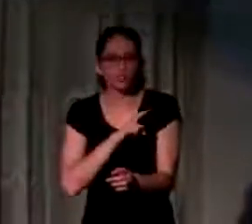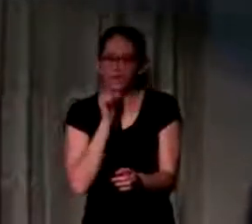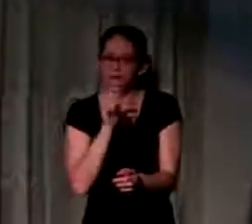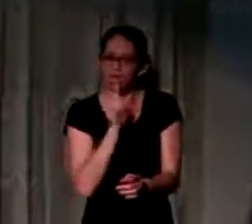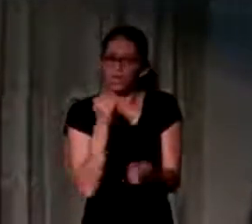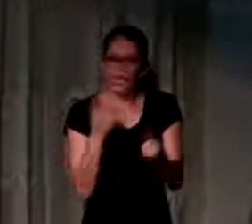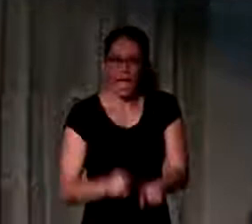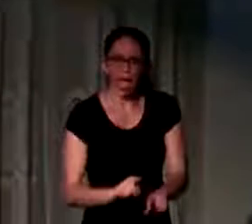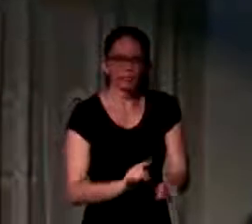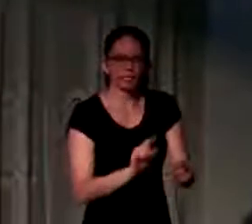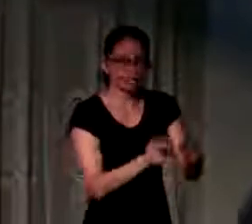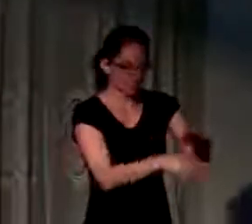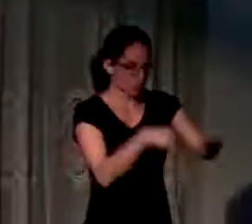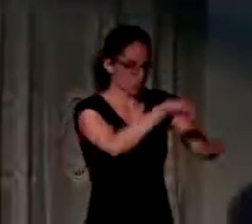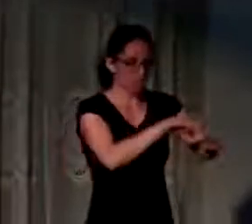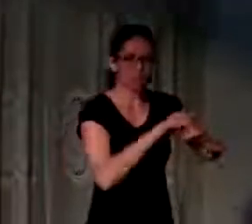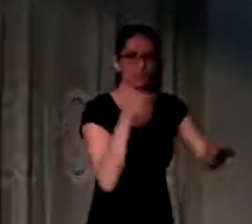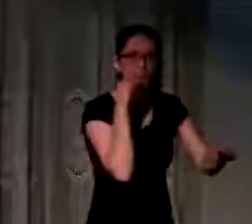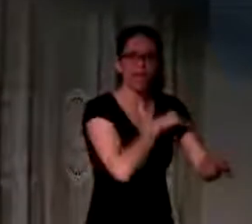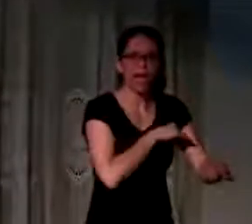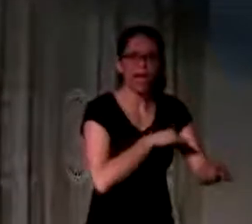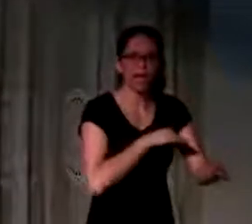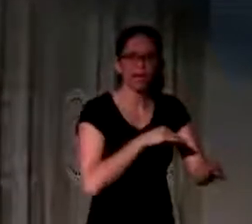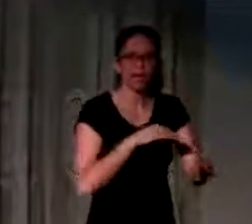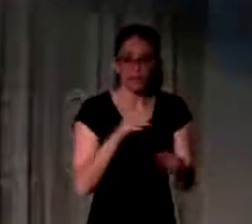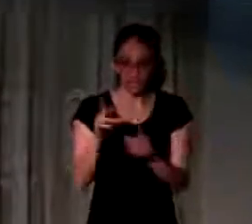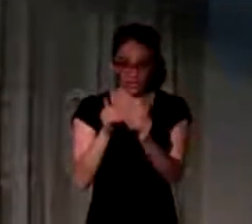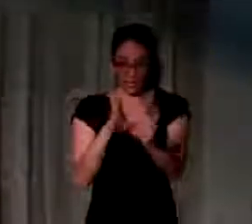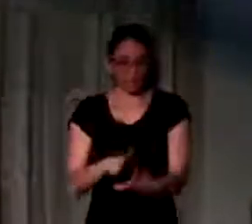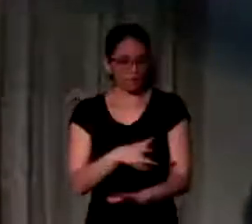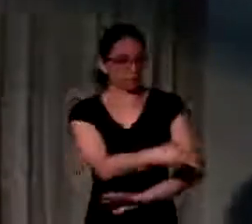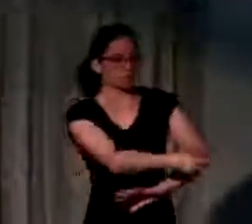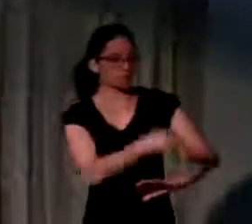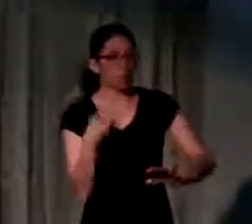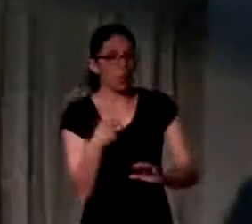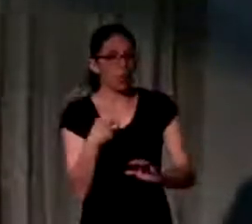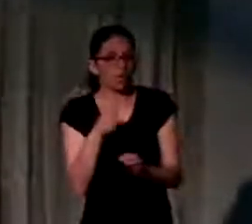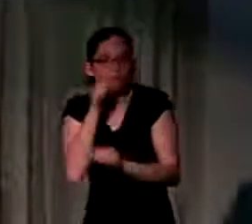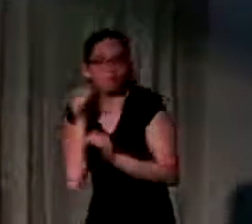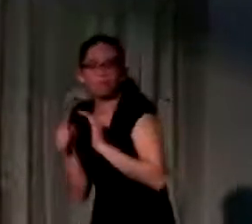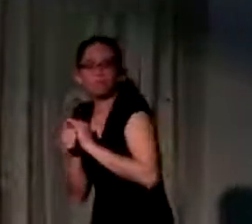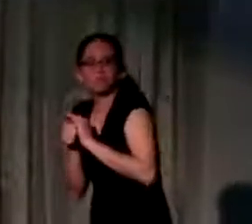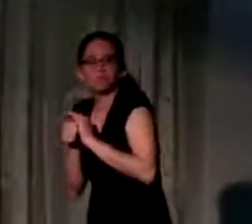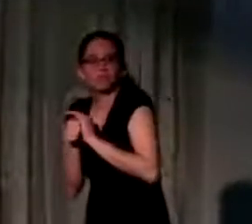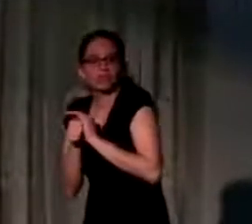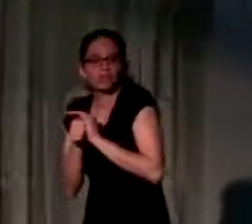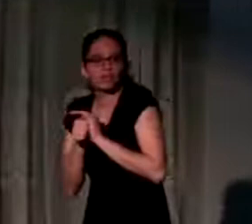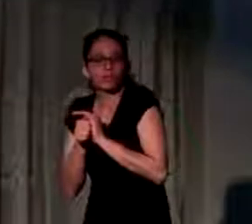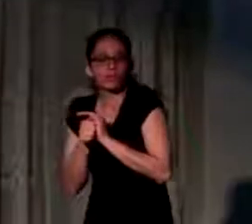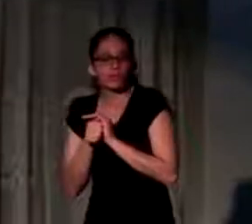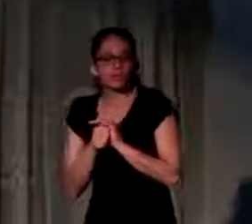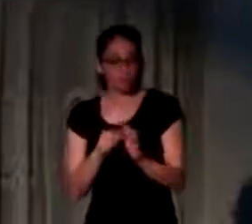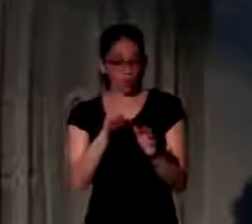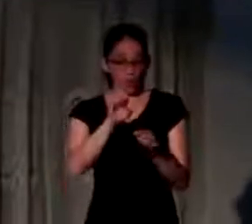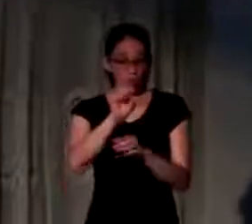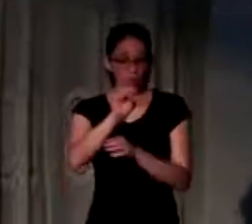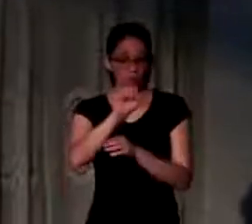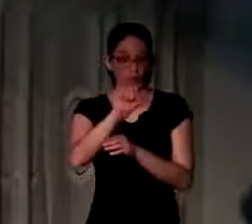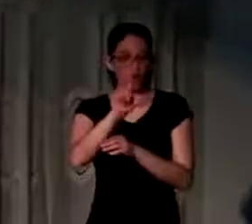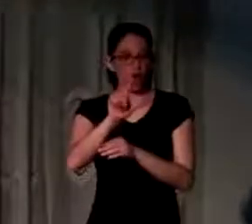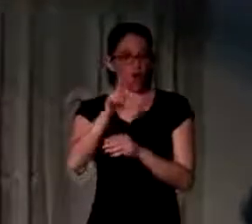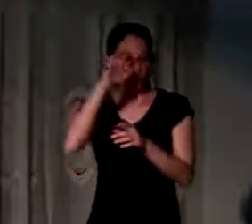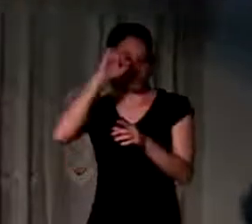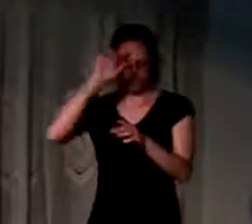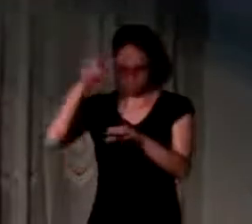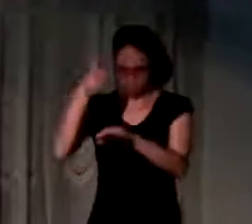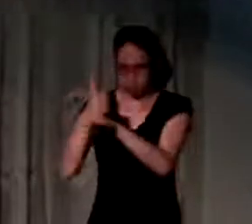disciples stole the body. It's a lie. And I'm going to stop this lie before it damages what I believe. And on his way to